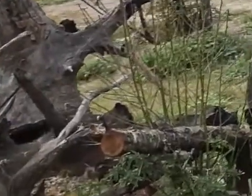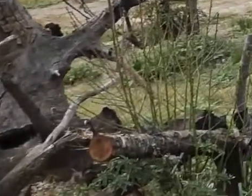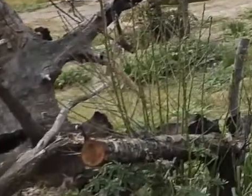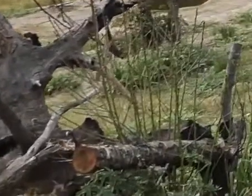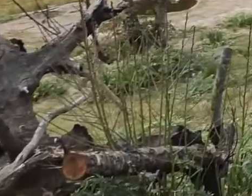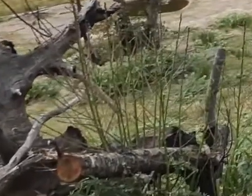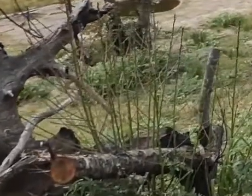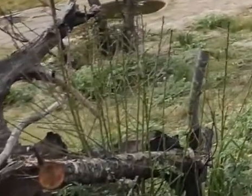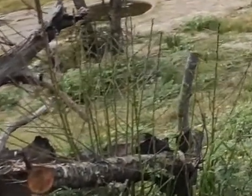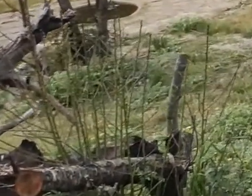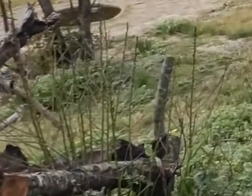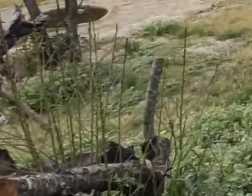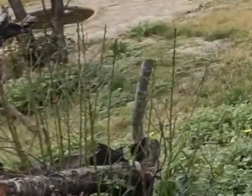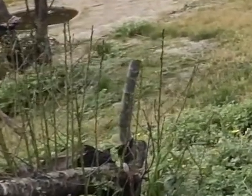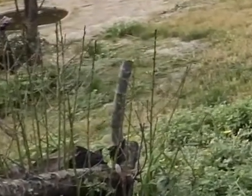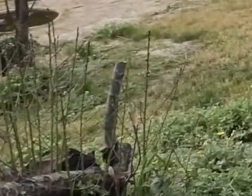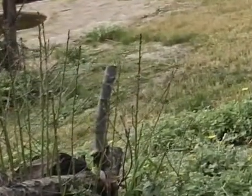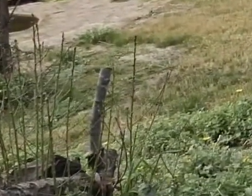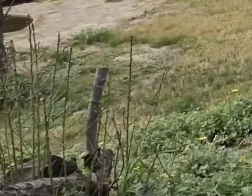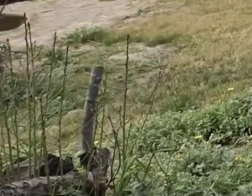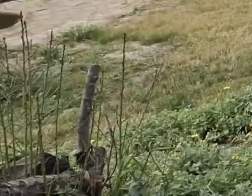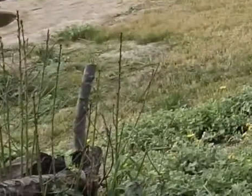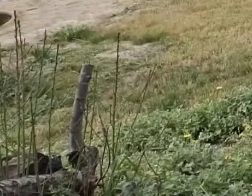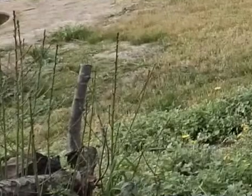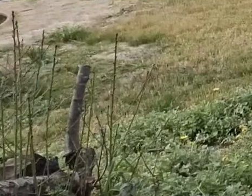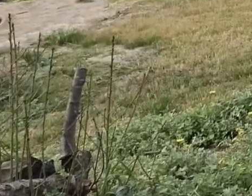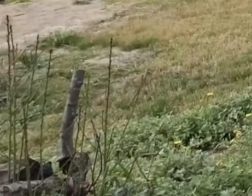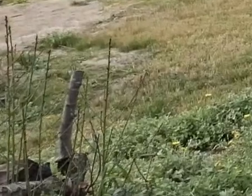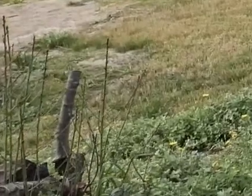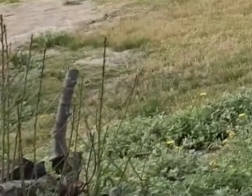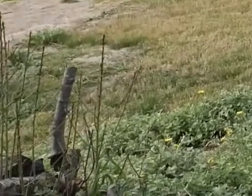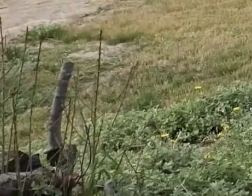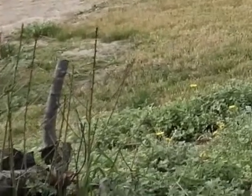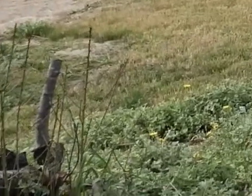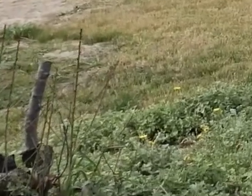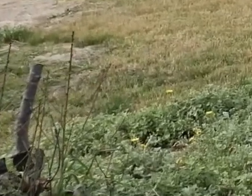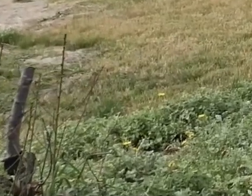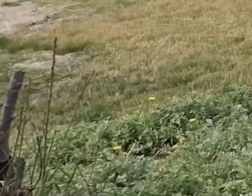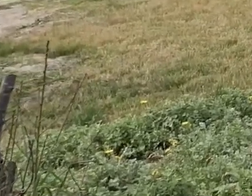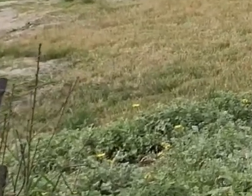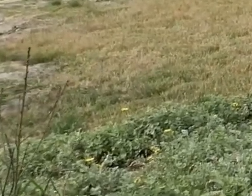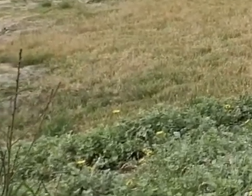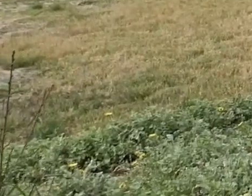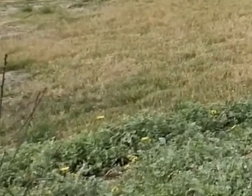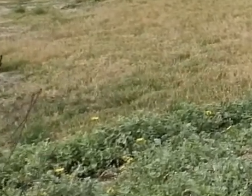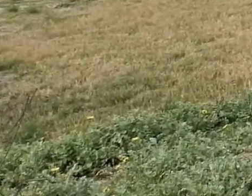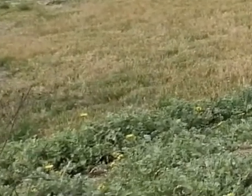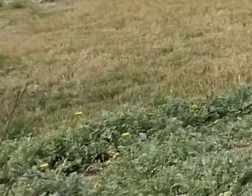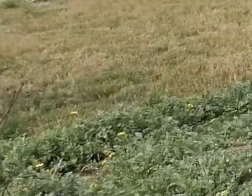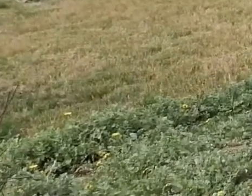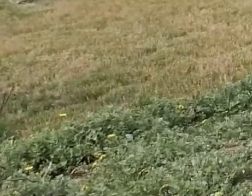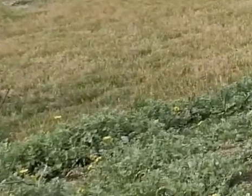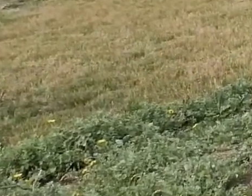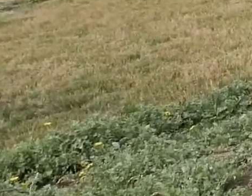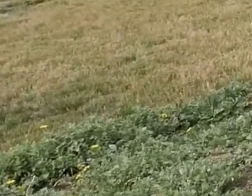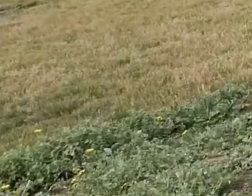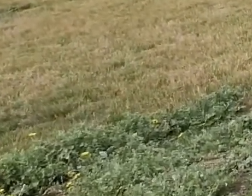that's why we would like to rebuild again. We're connected to it, and I just can't let it go. We can't let it